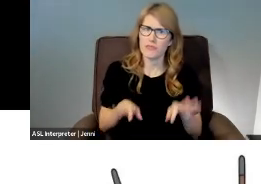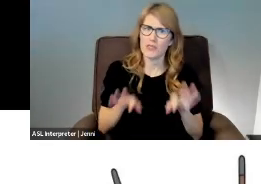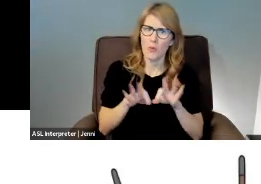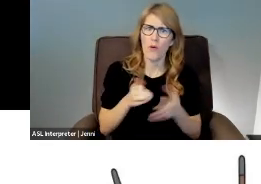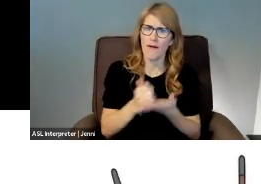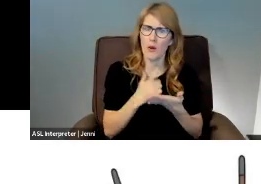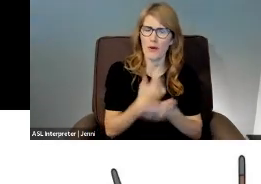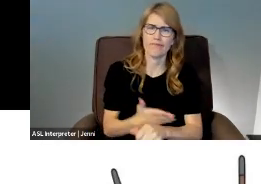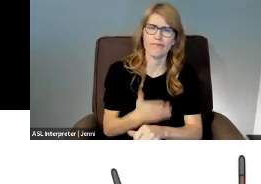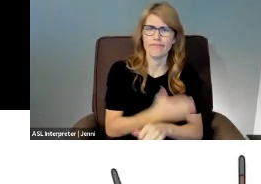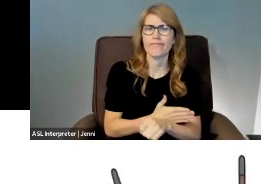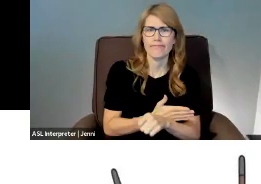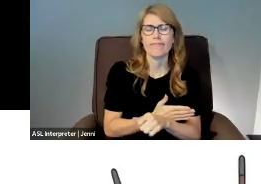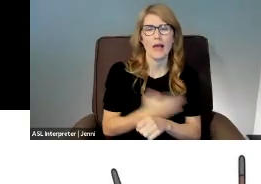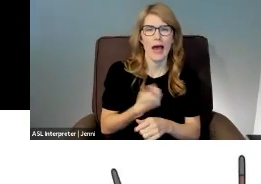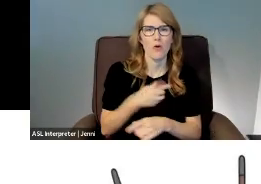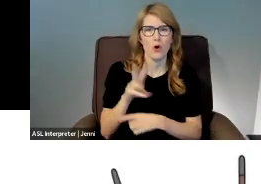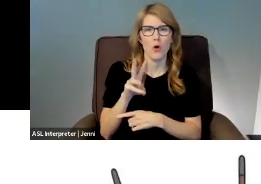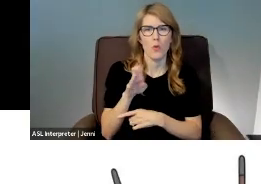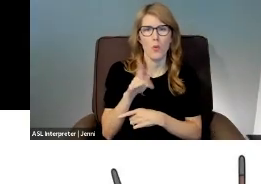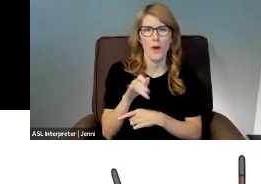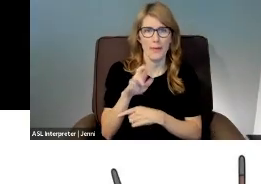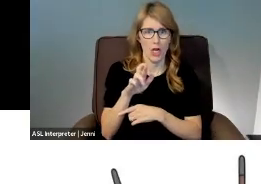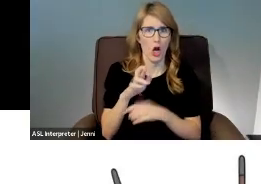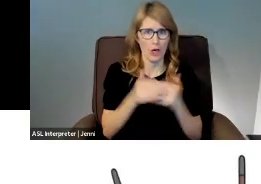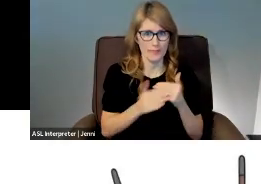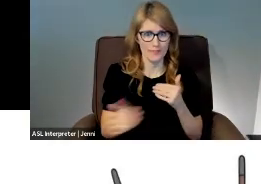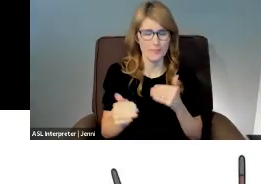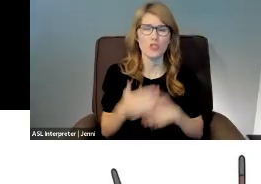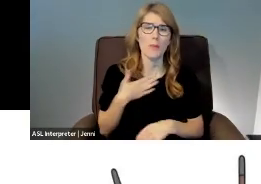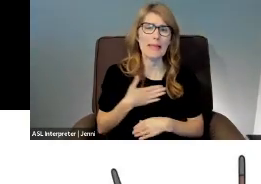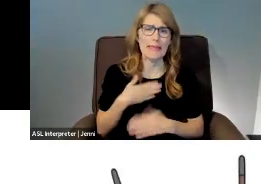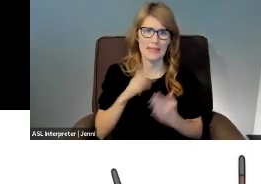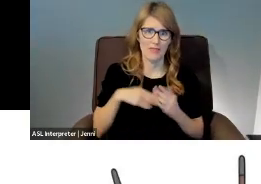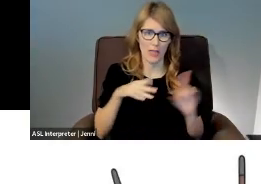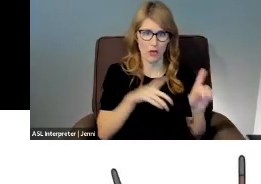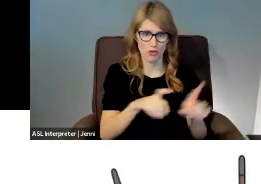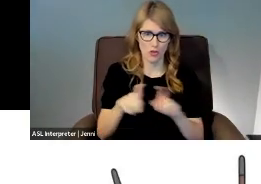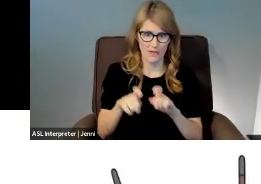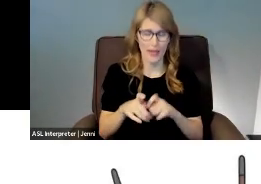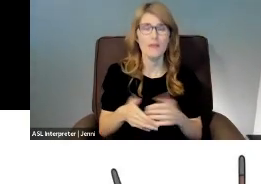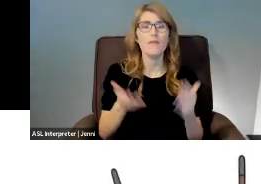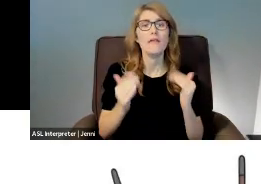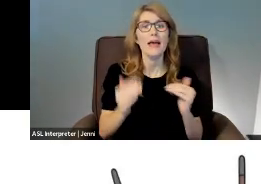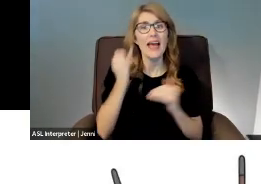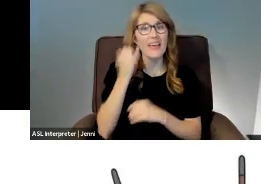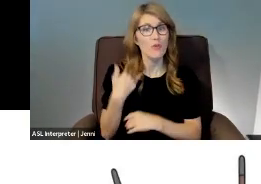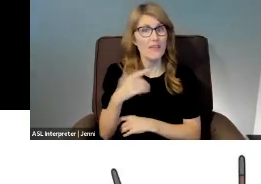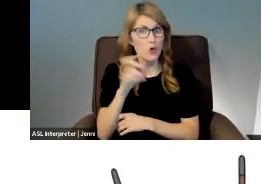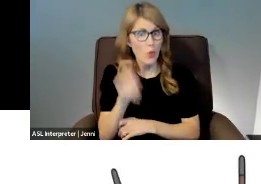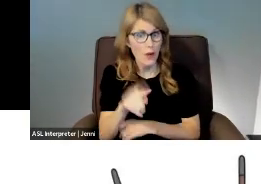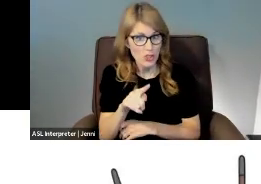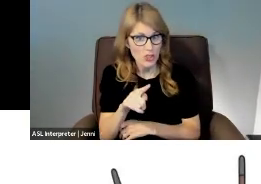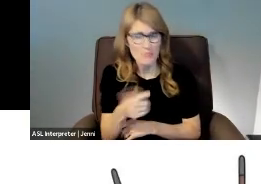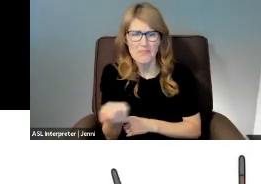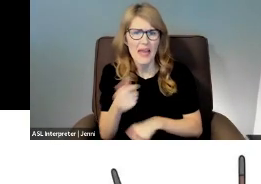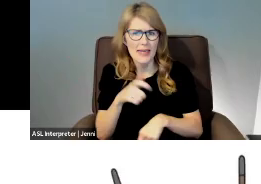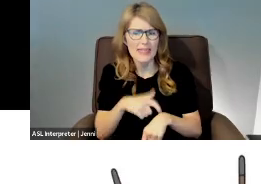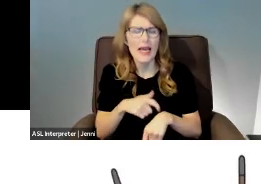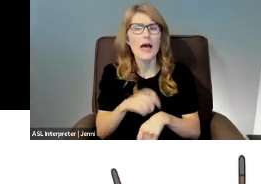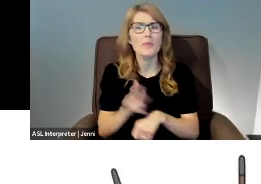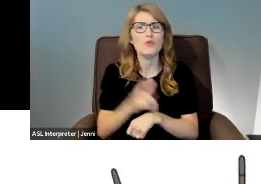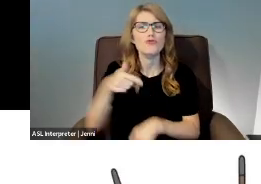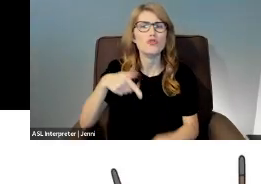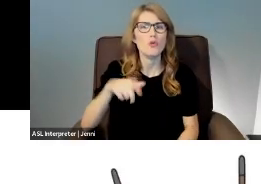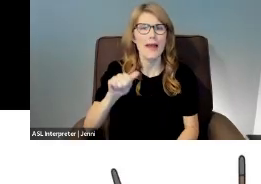please do the survey. If you have a question at any time, please use the Q&A feature that's enabled through Zoom. One